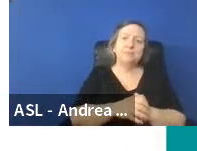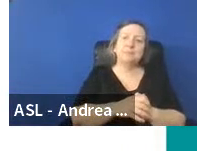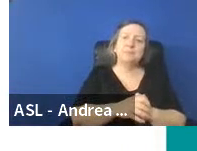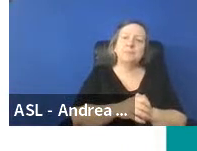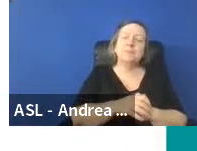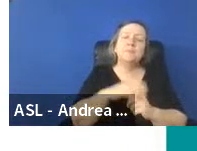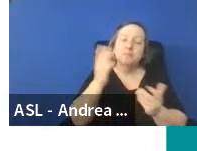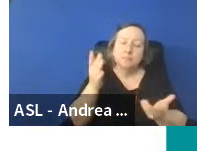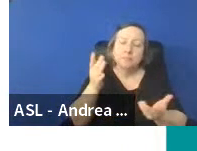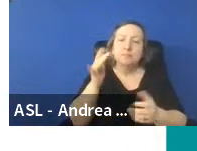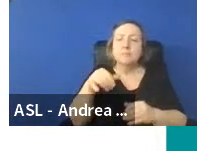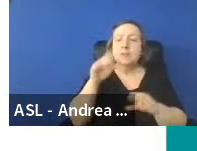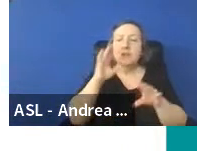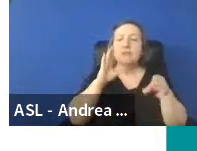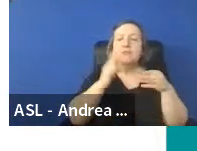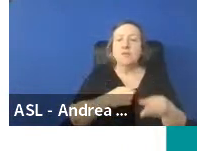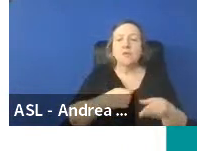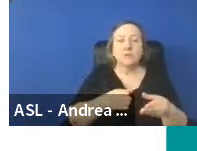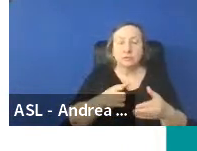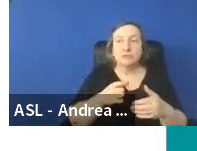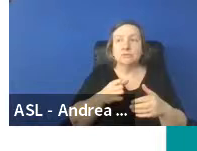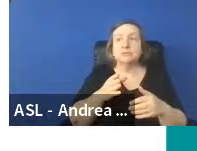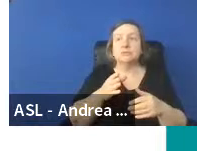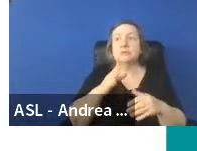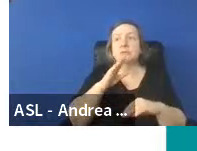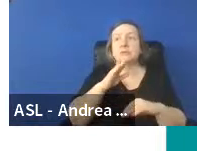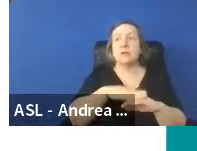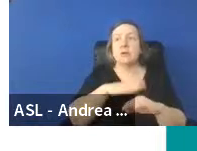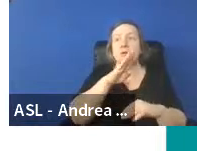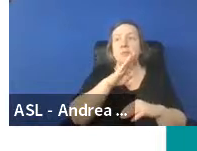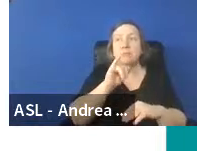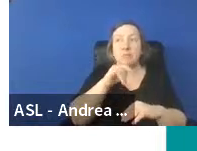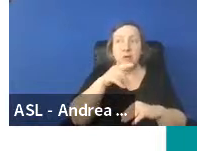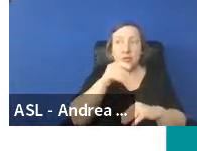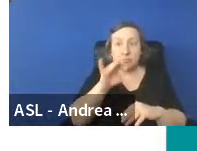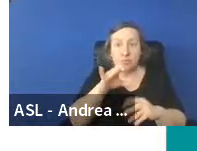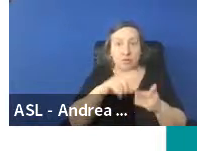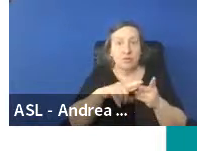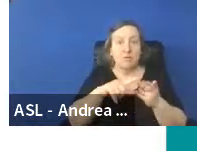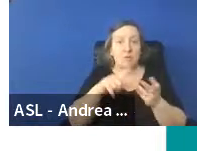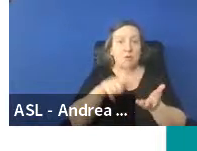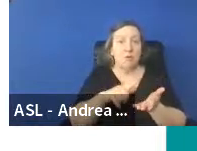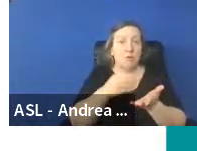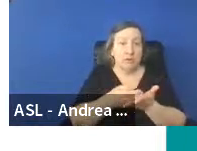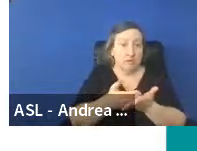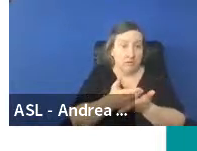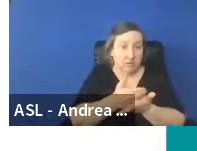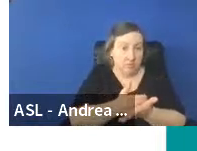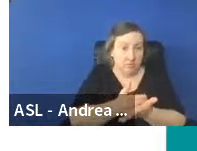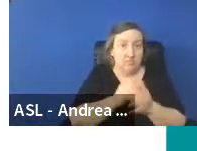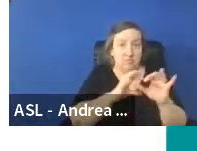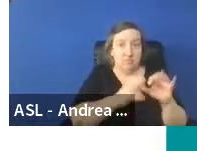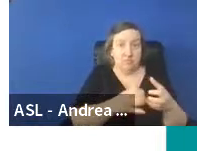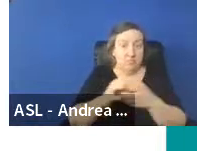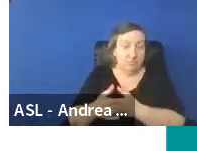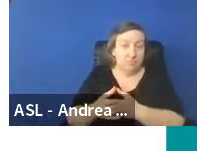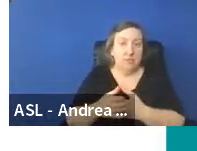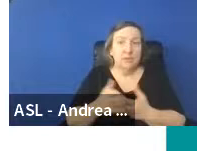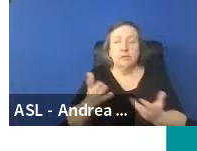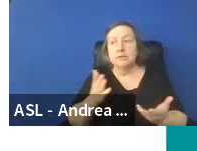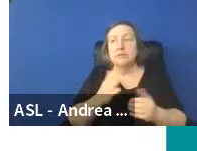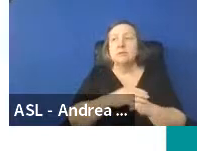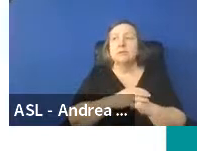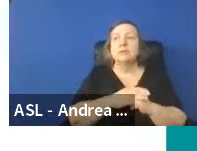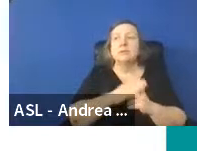it's focused, for what I'm showing here, on BIPOC and low income populations. So the question is, do